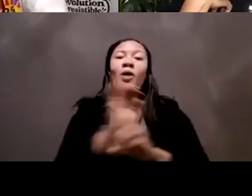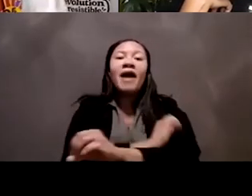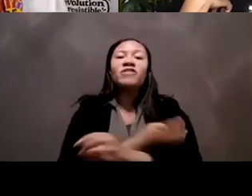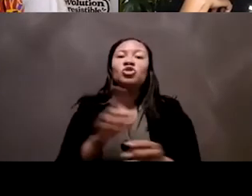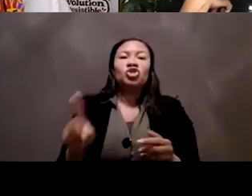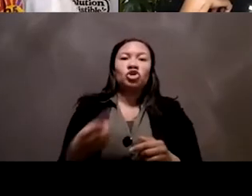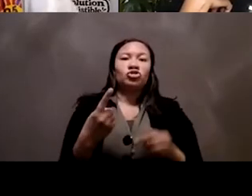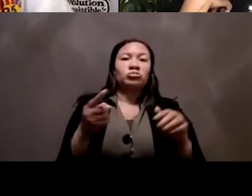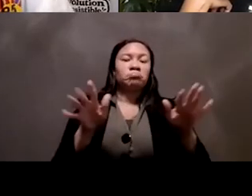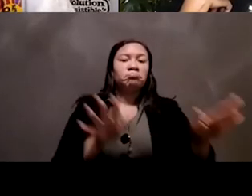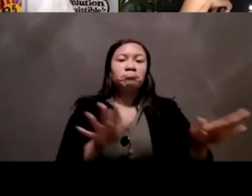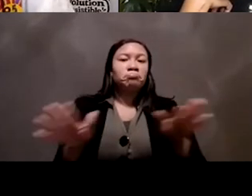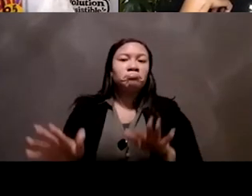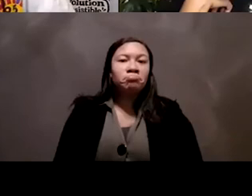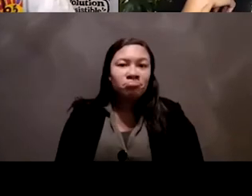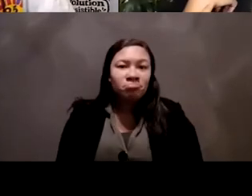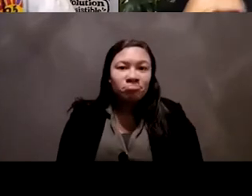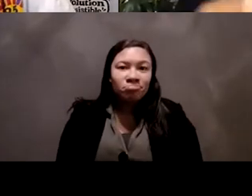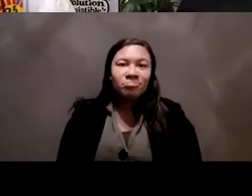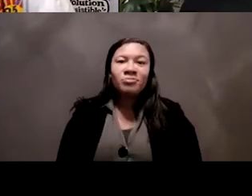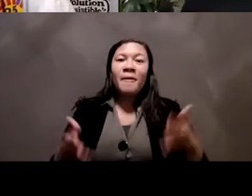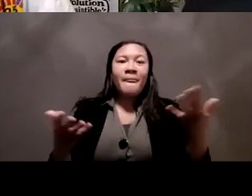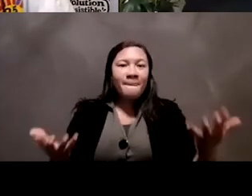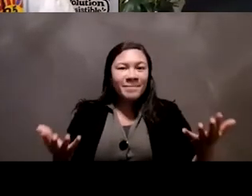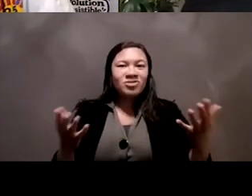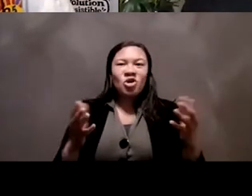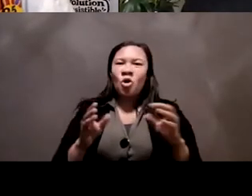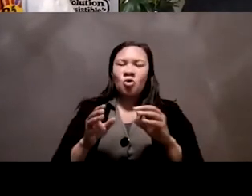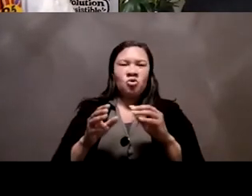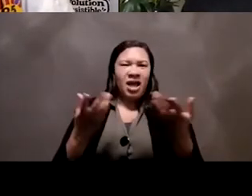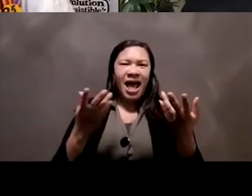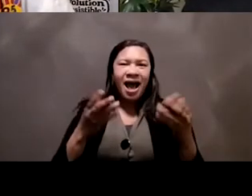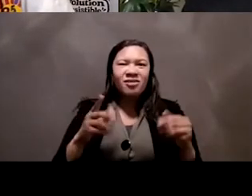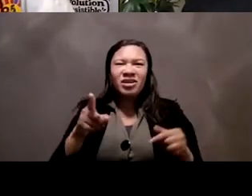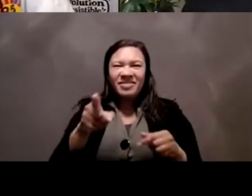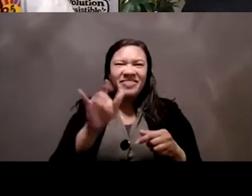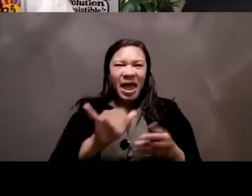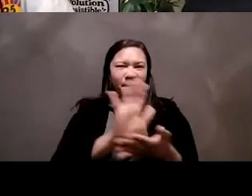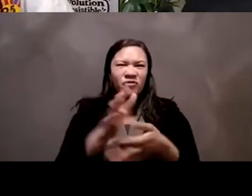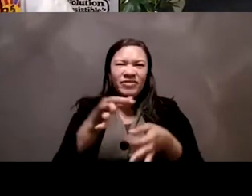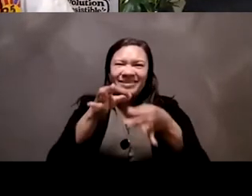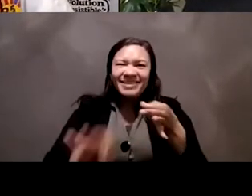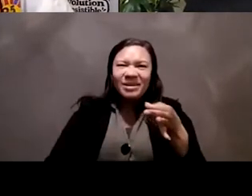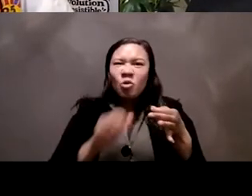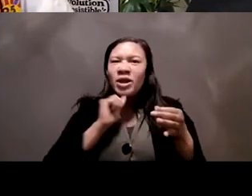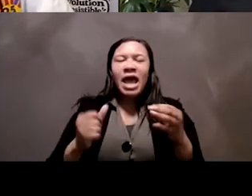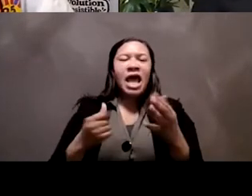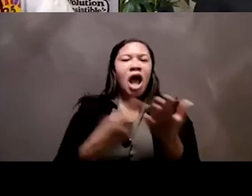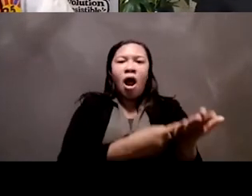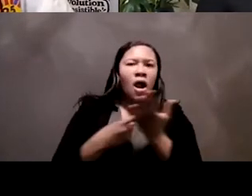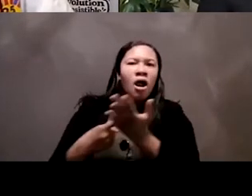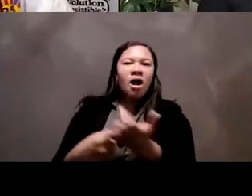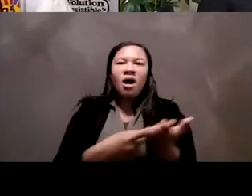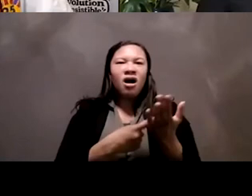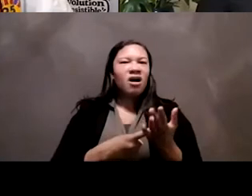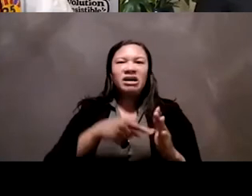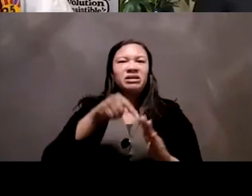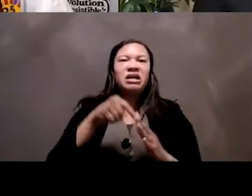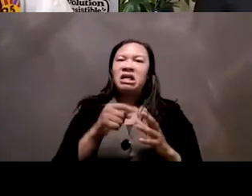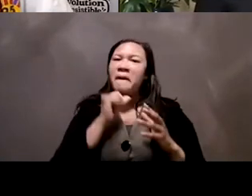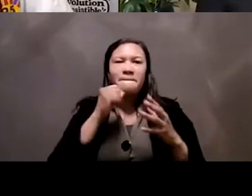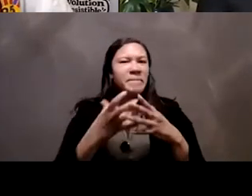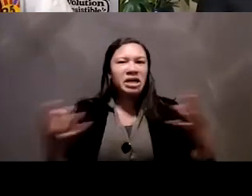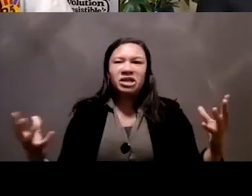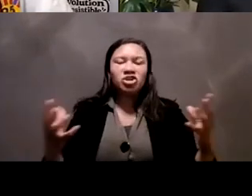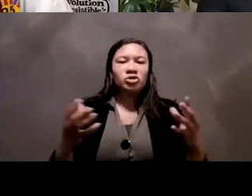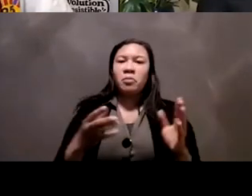make, you know, less dialogue, less, it's just so simple, and so much emotion is transmuted through that. And so